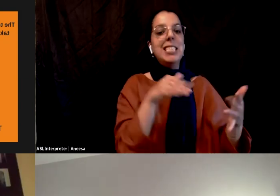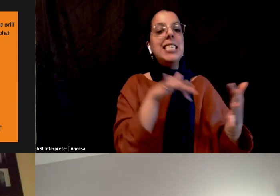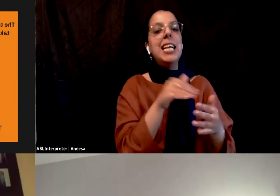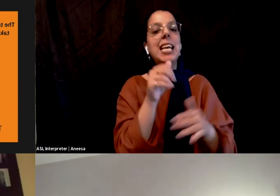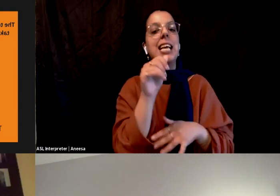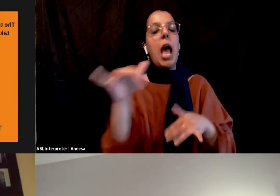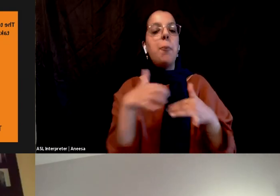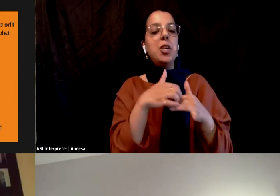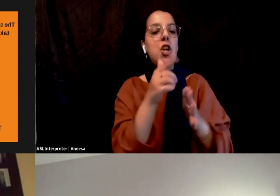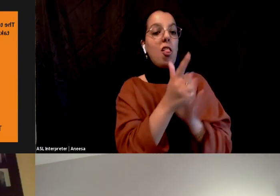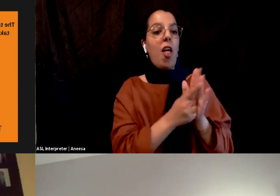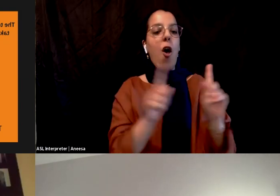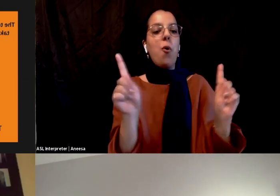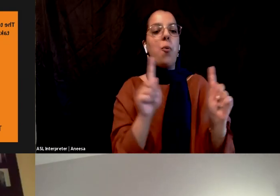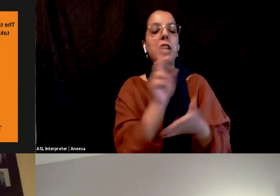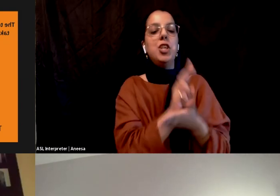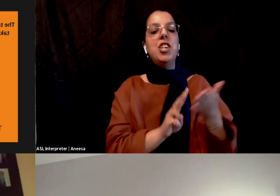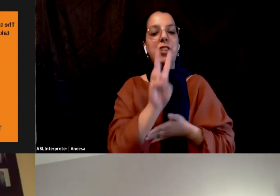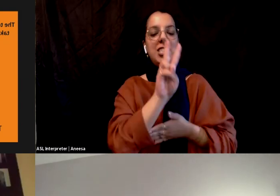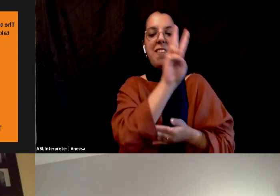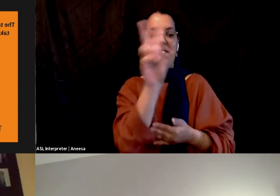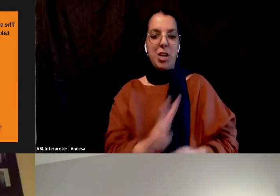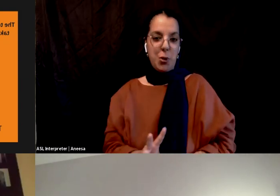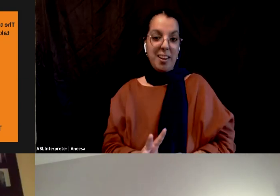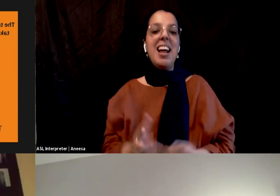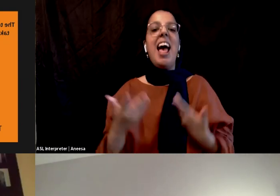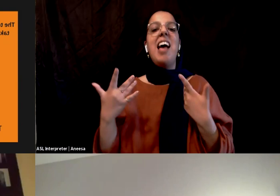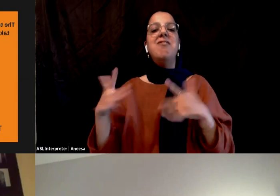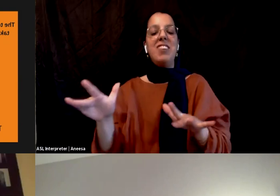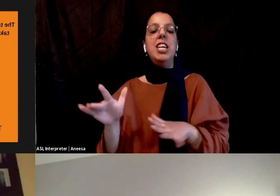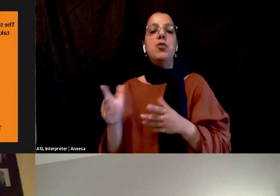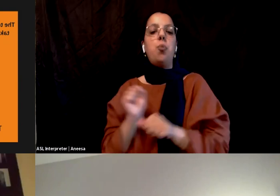and after having practiced as a civil litigation lawyer in Toronto.